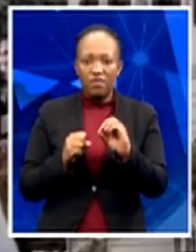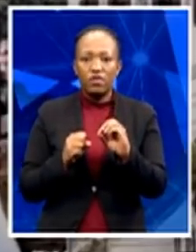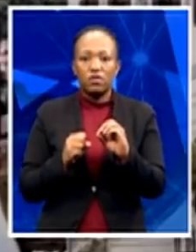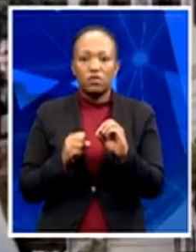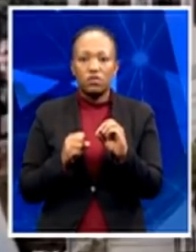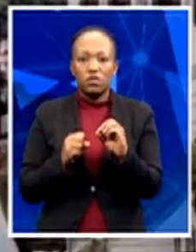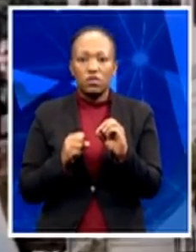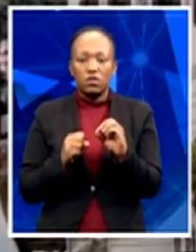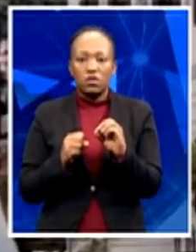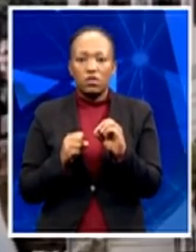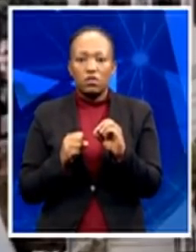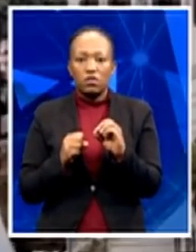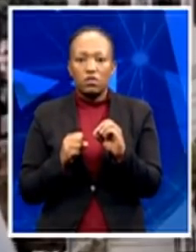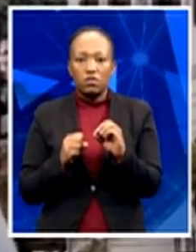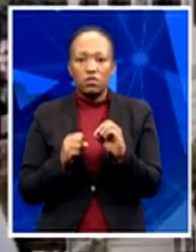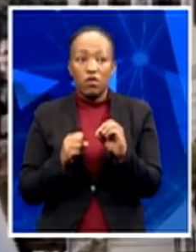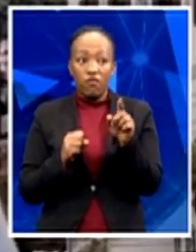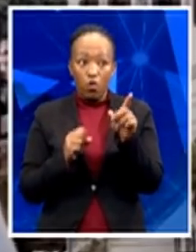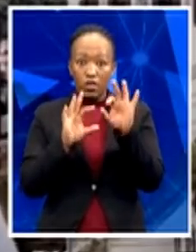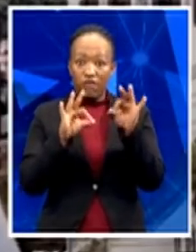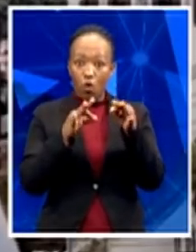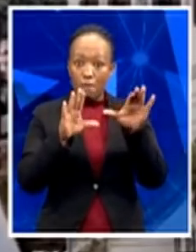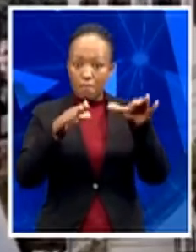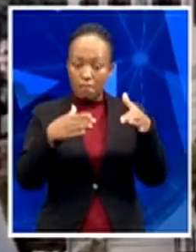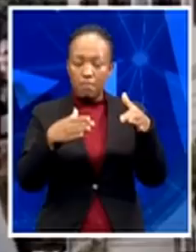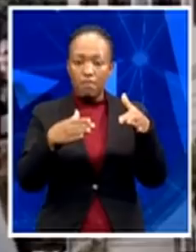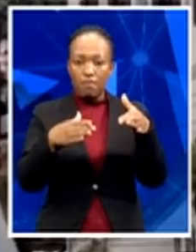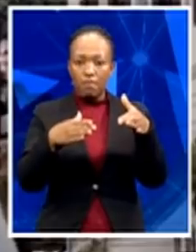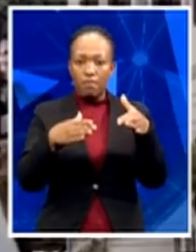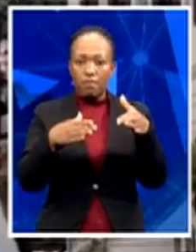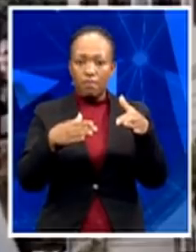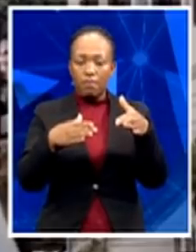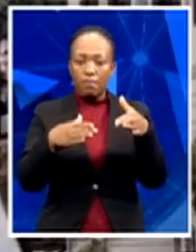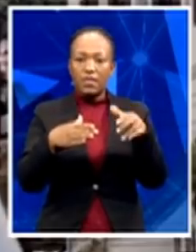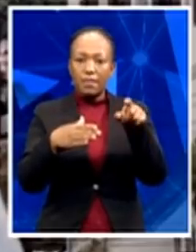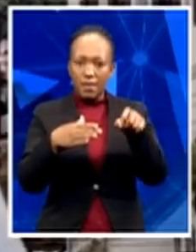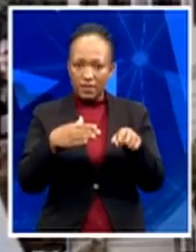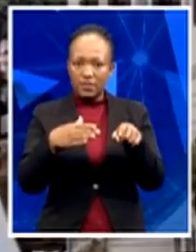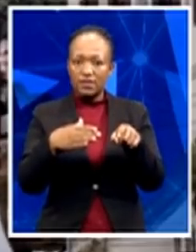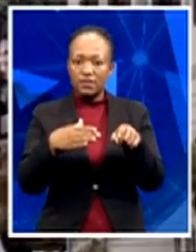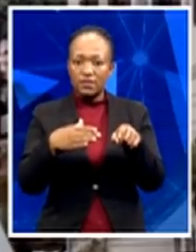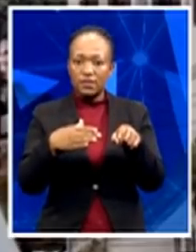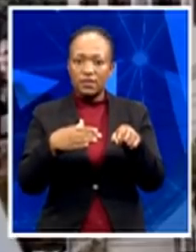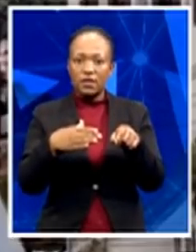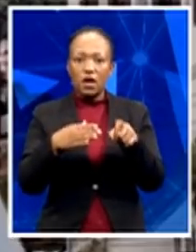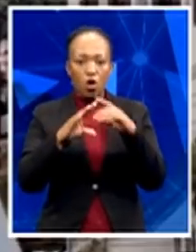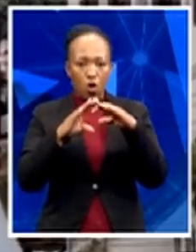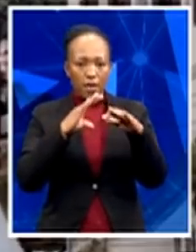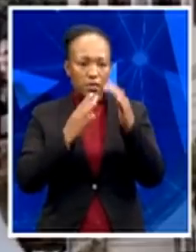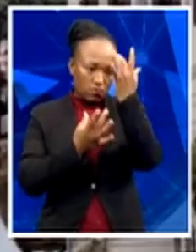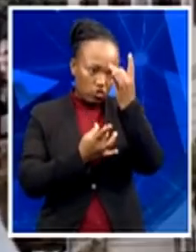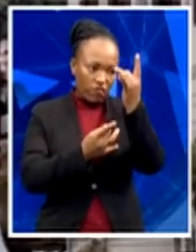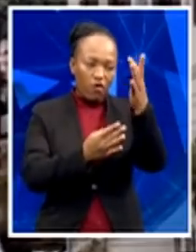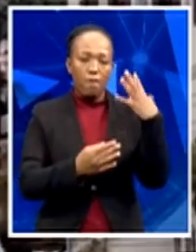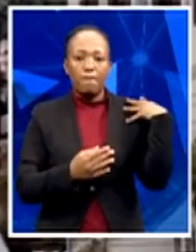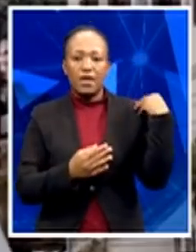forum, then they must send the relevant communication to the minister, which is now on special leave, to come and